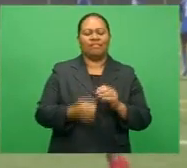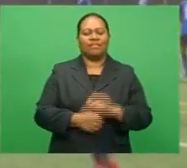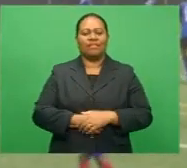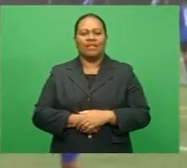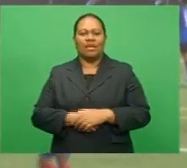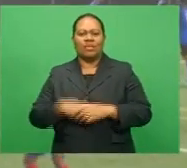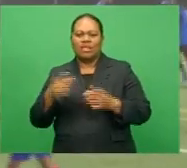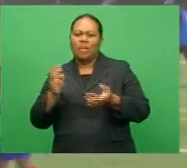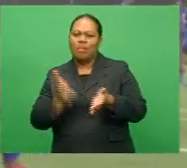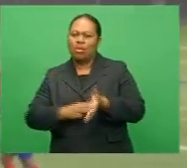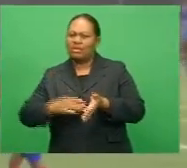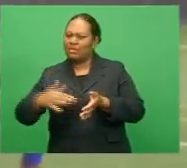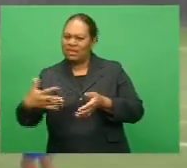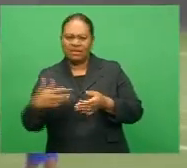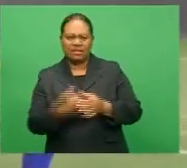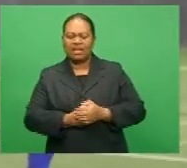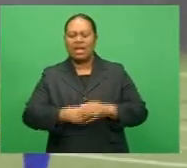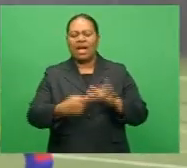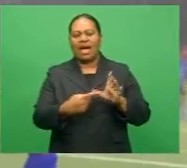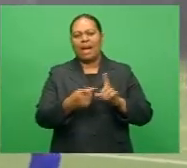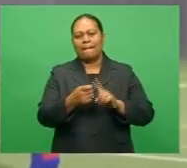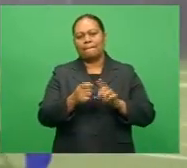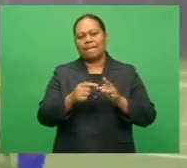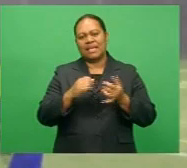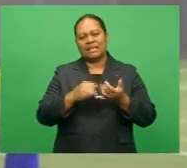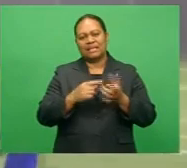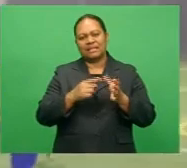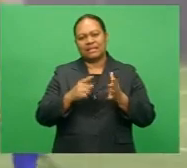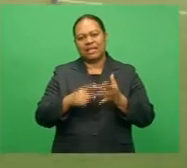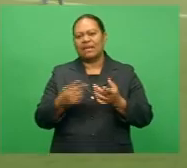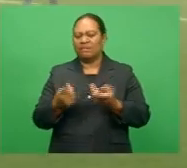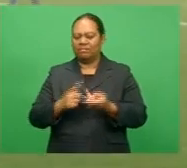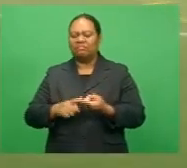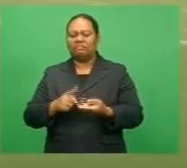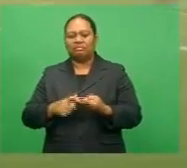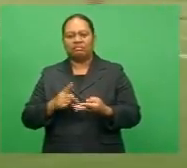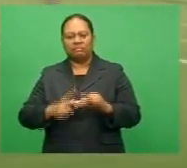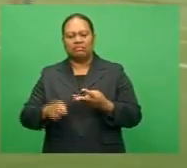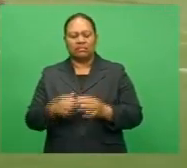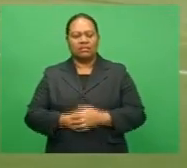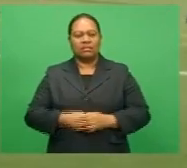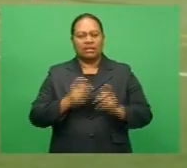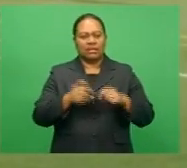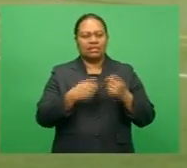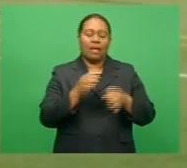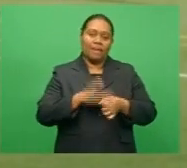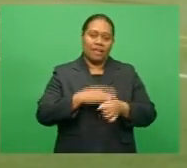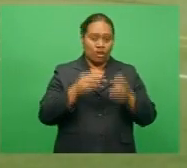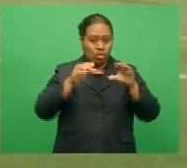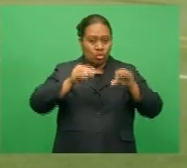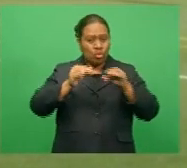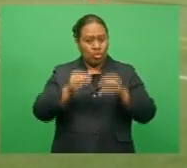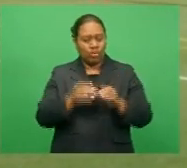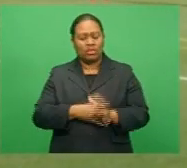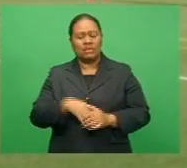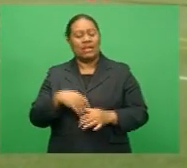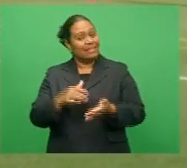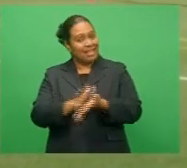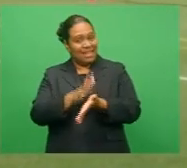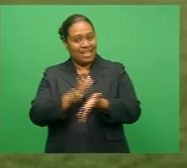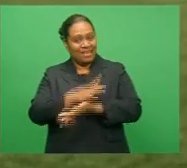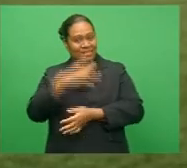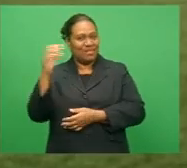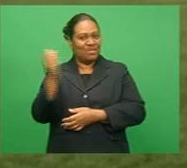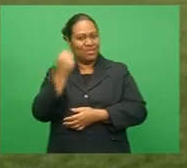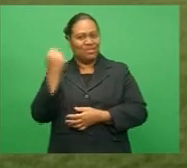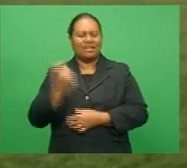Moses Mbalinanganga, Apisai Smith, Thomas Dunn and Monique Chand. Navua coach Mohamed Shafil is happy with the win